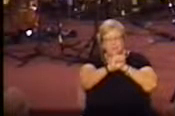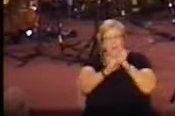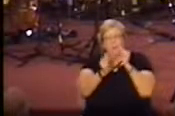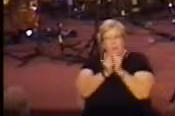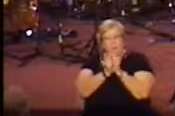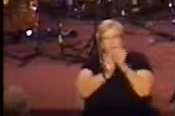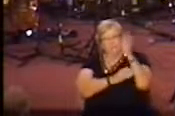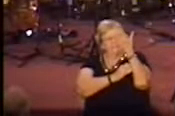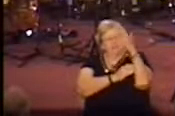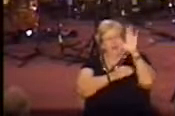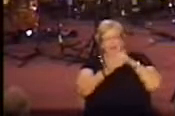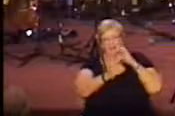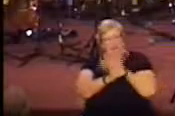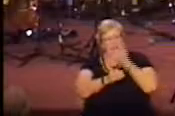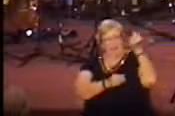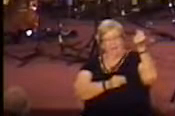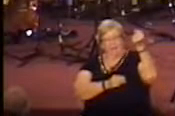hand.